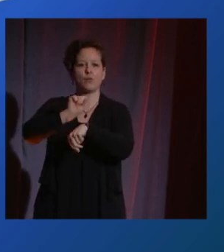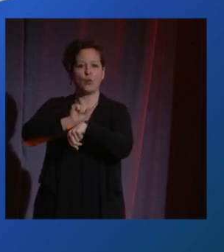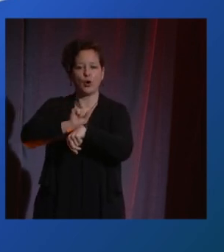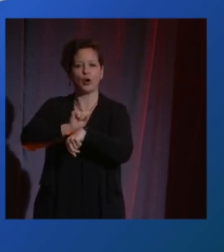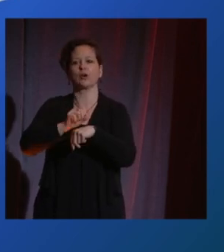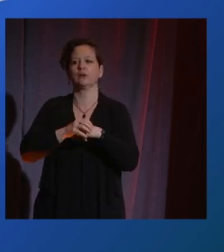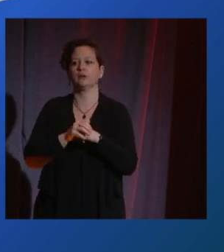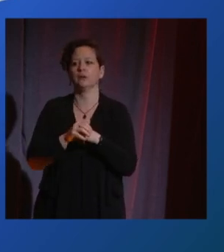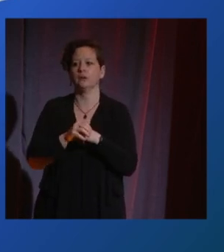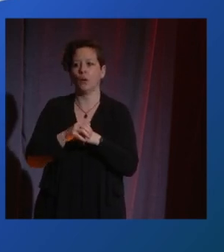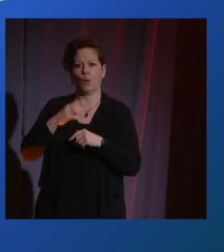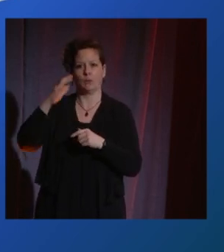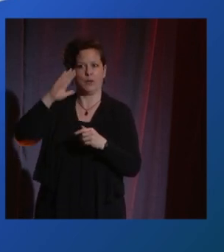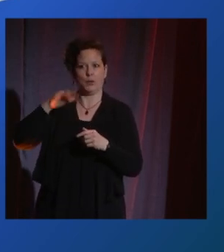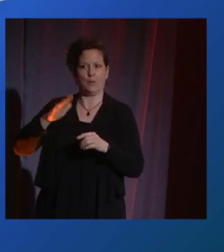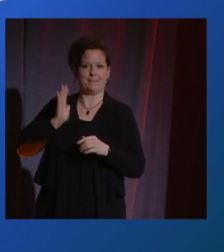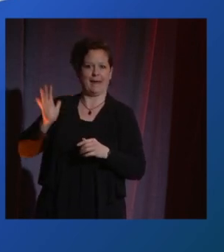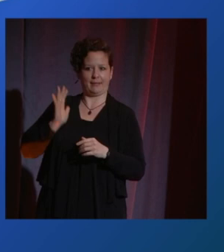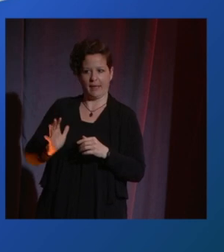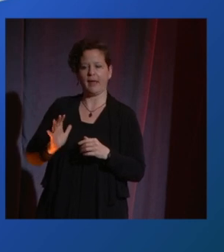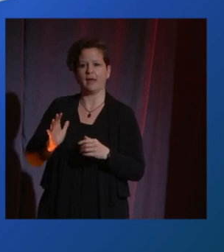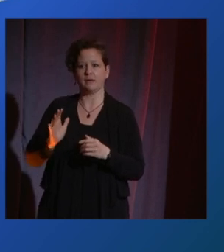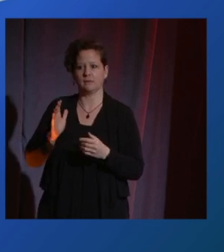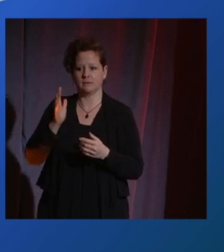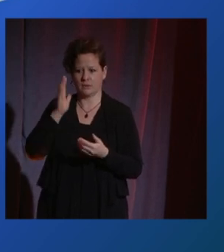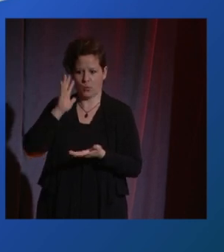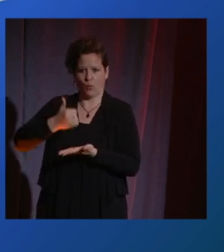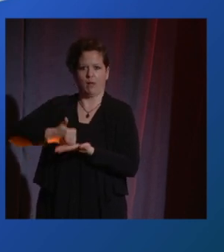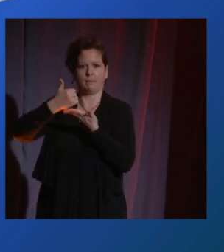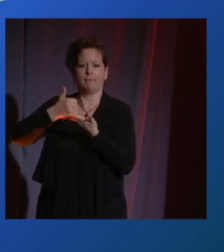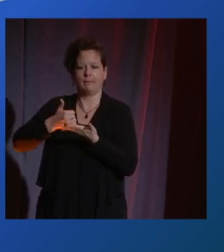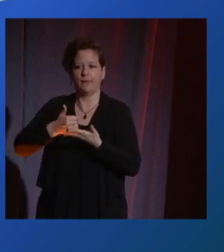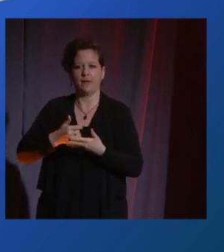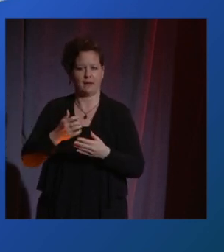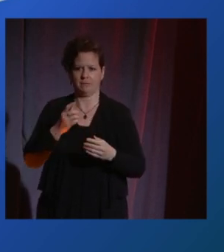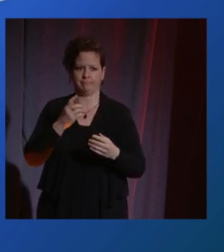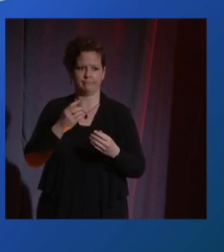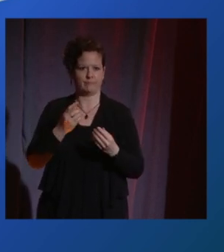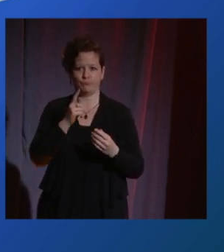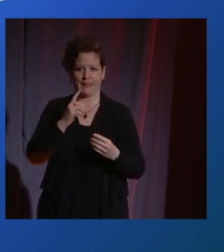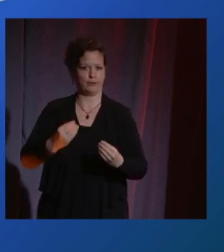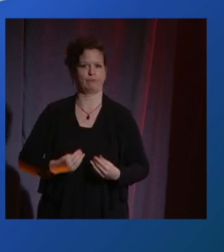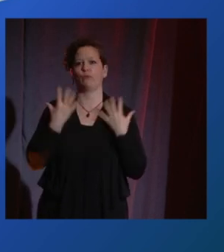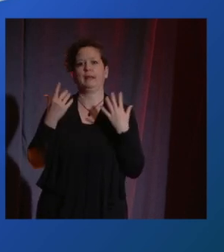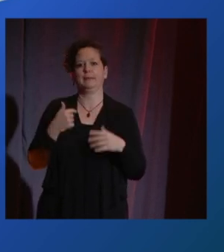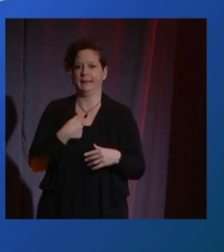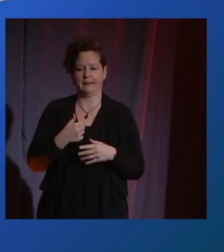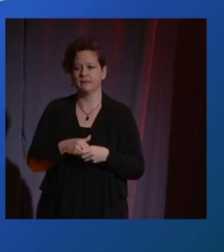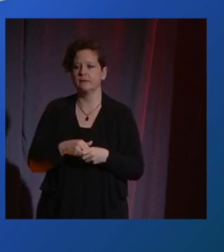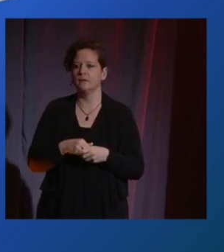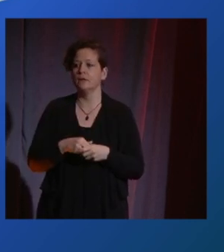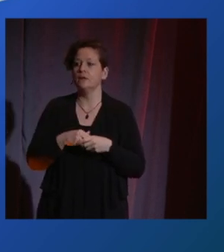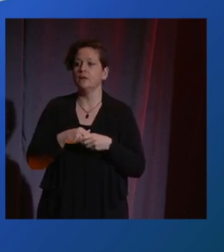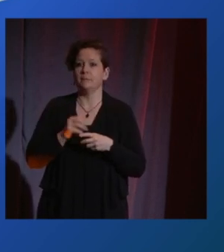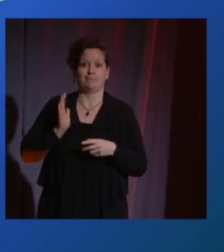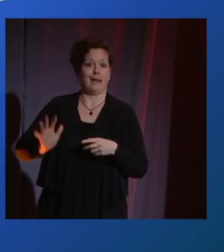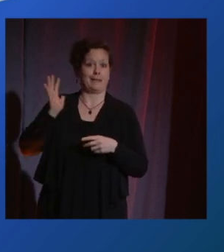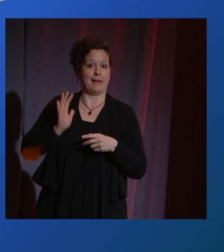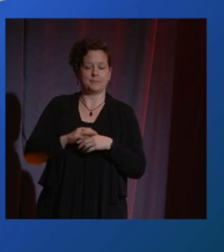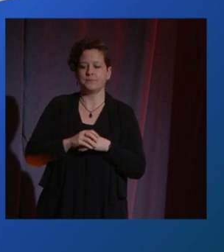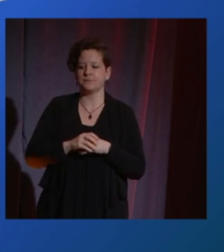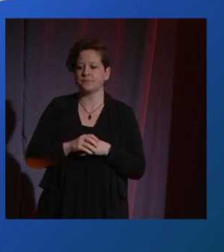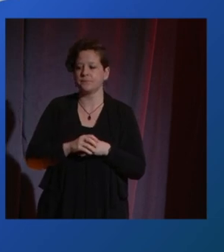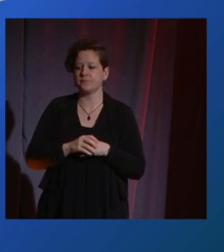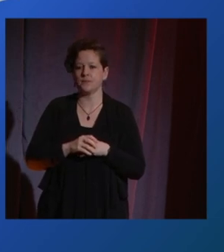be enriched by Geographic knowledge that thrilled me so um what